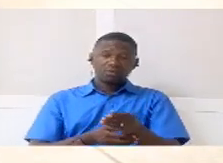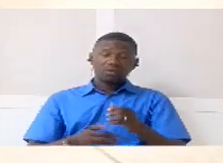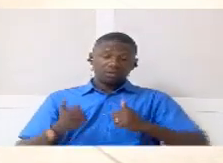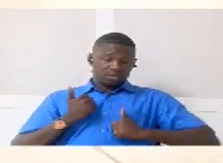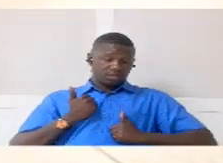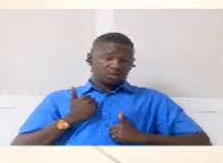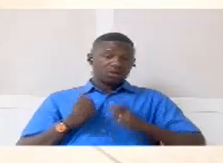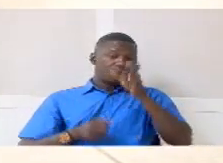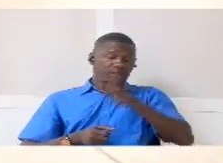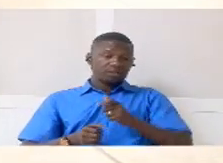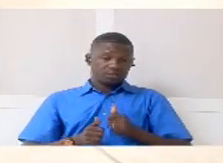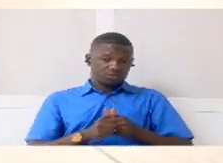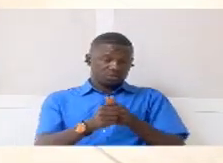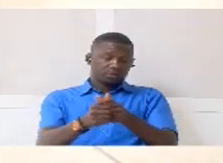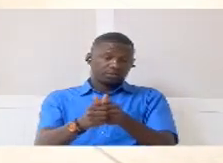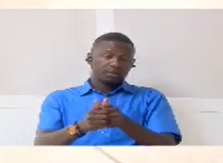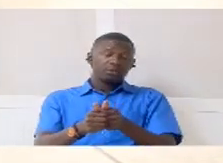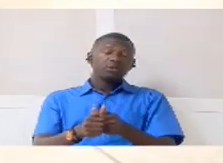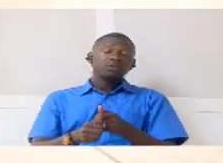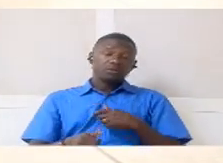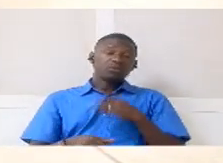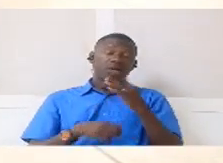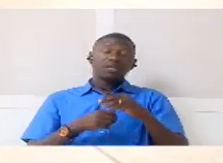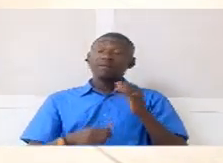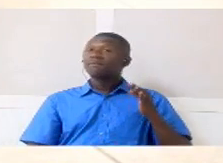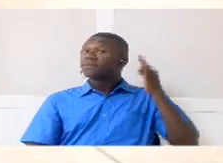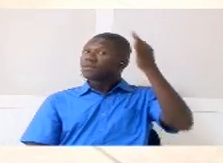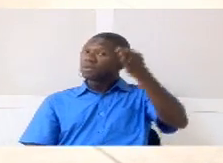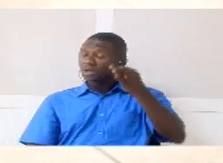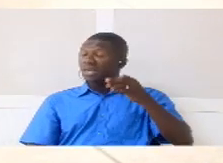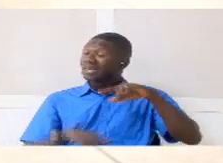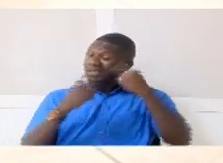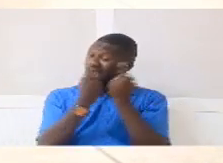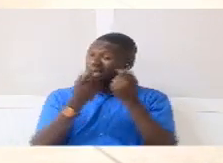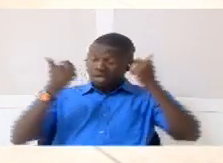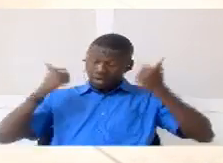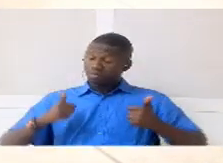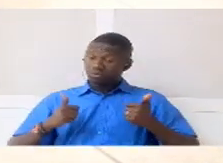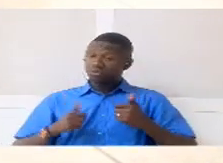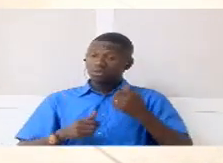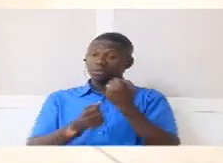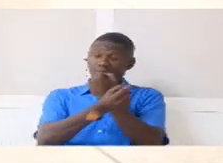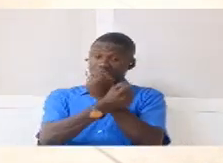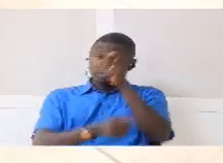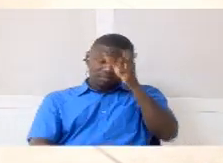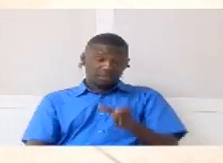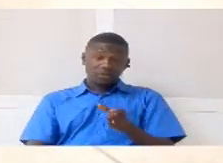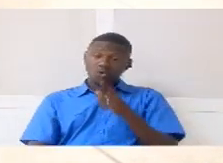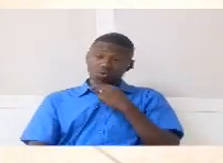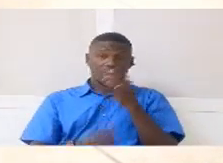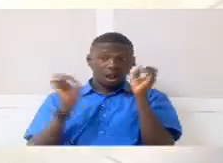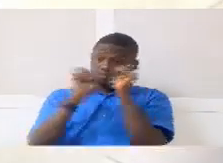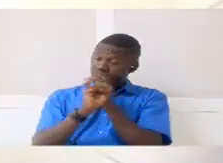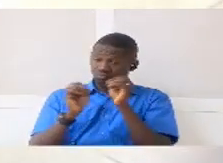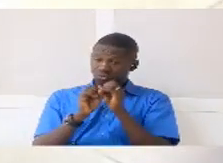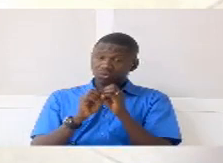the on the receipt so that if in future something happens to the prisoner or he or she fails to return you can refer to